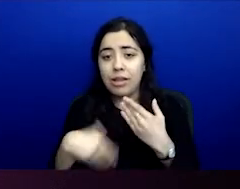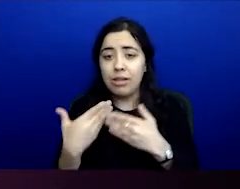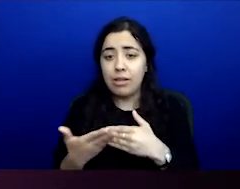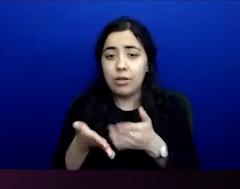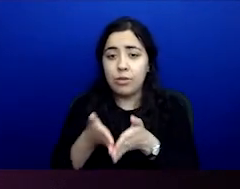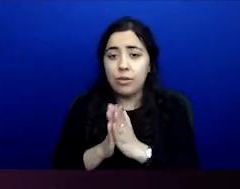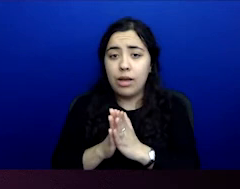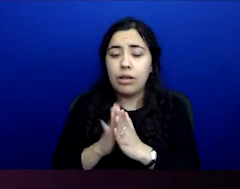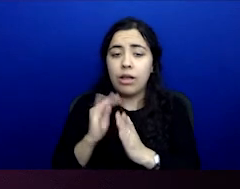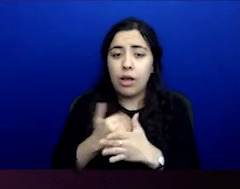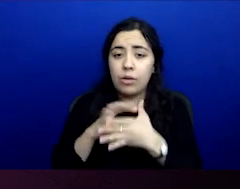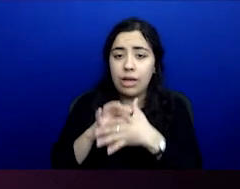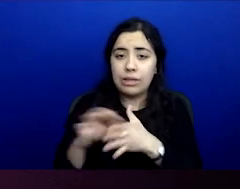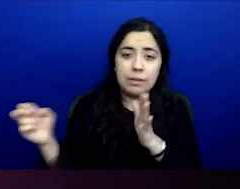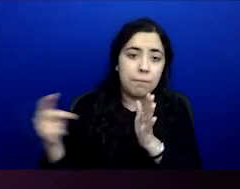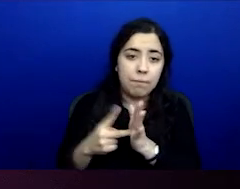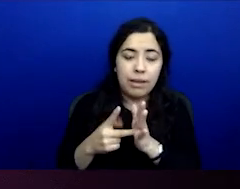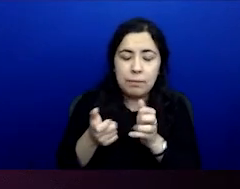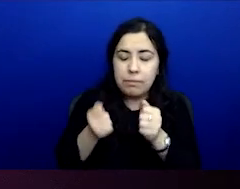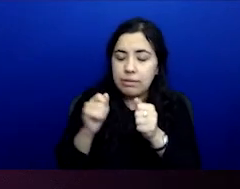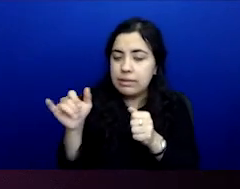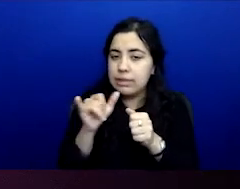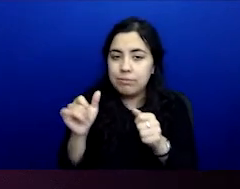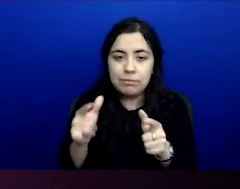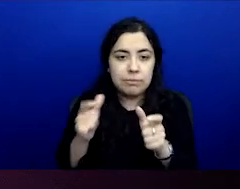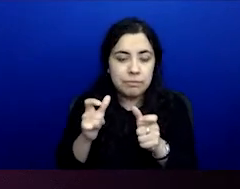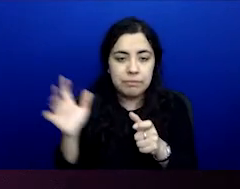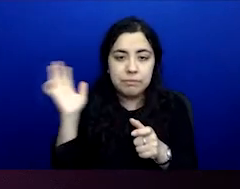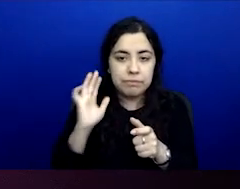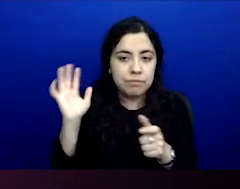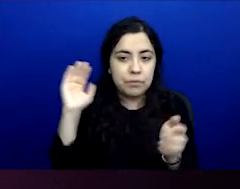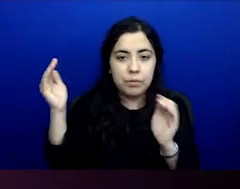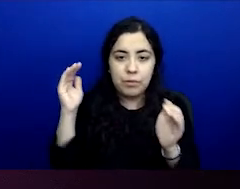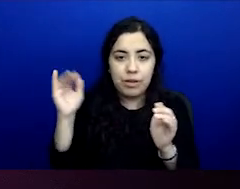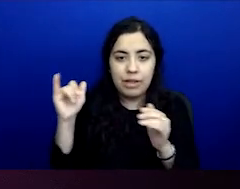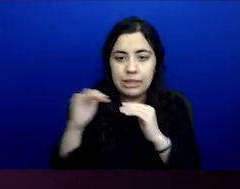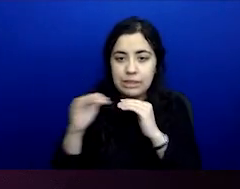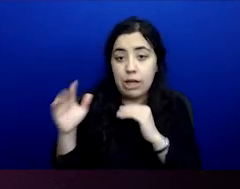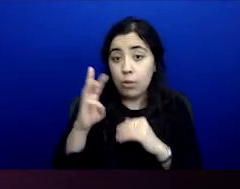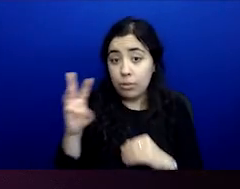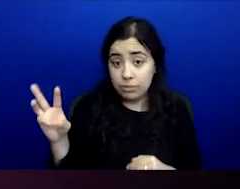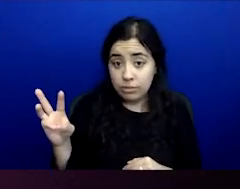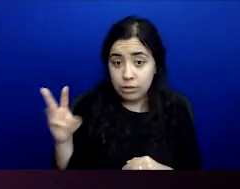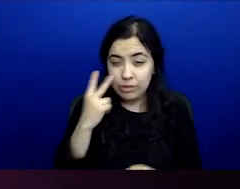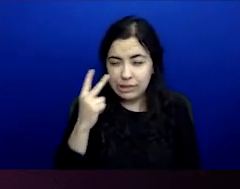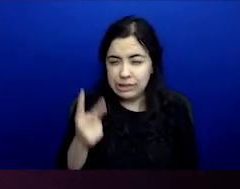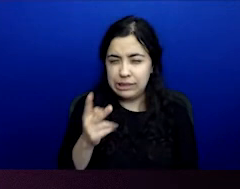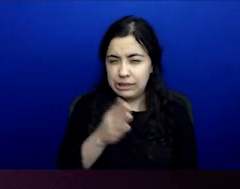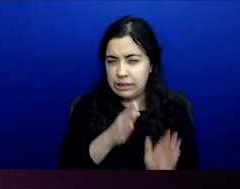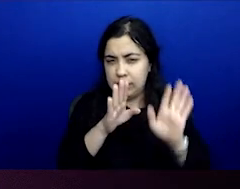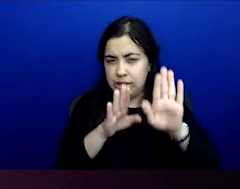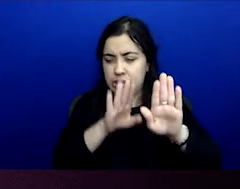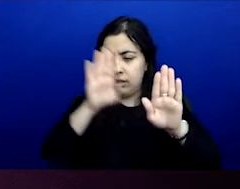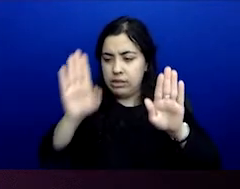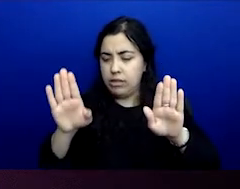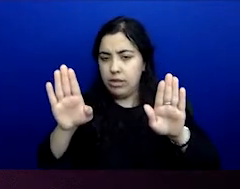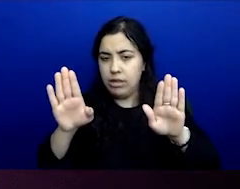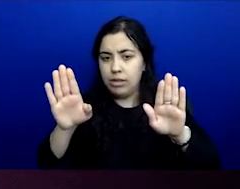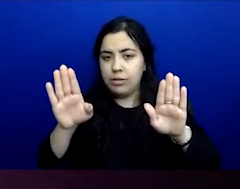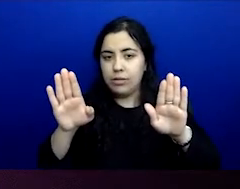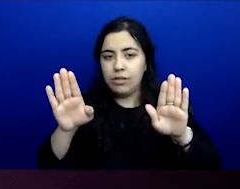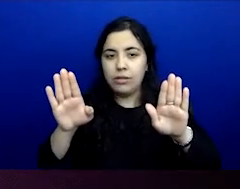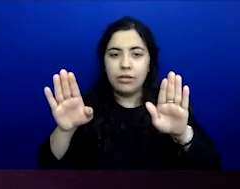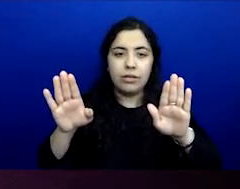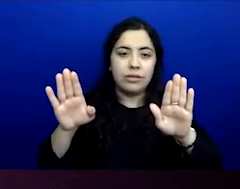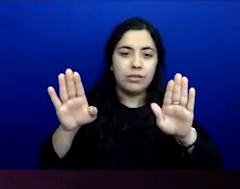back that content immediately at the same speed that you had as a static website, as you can see with our little diagram and our new